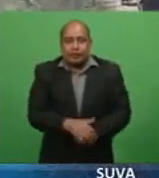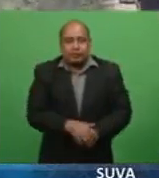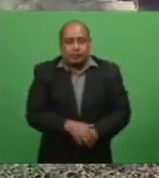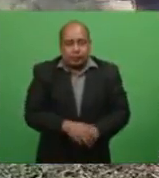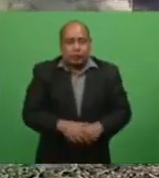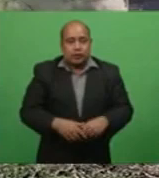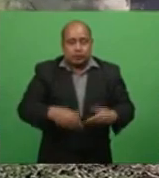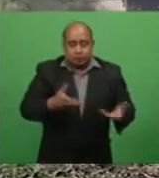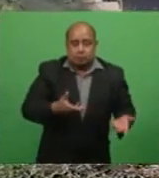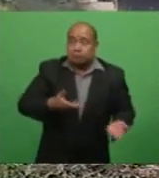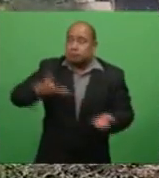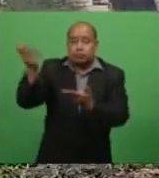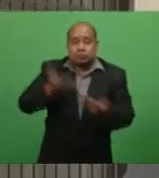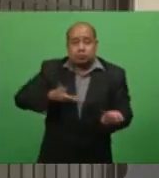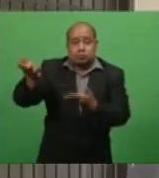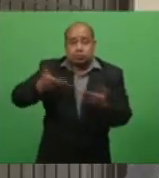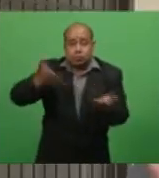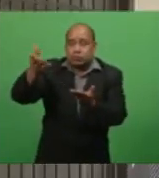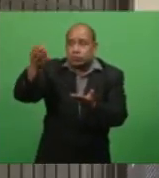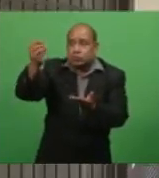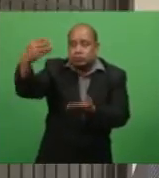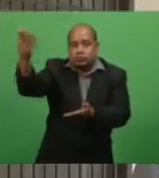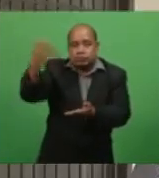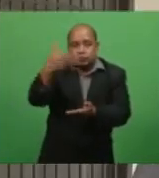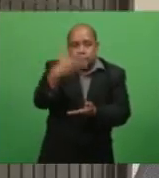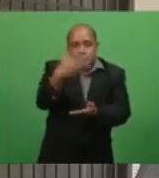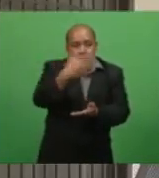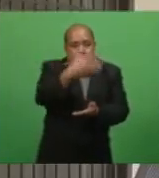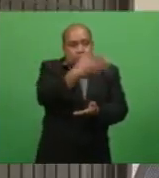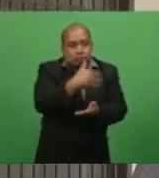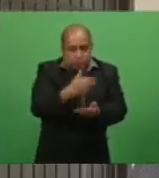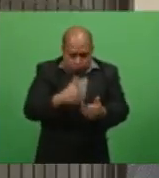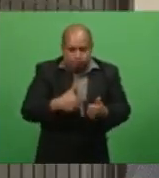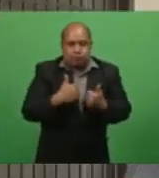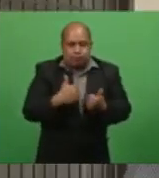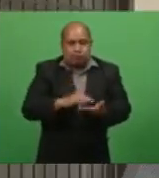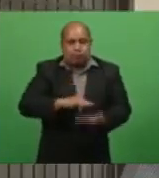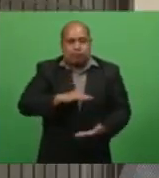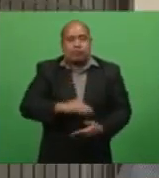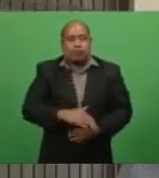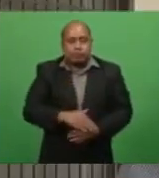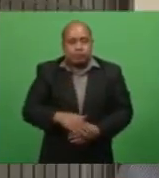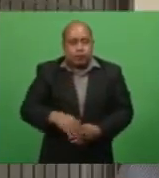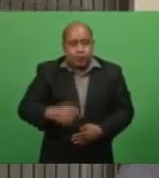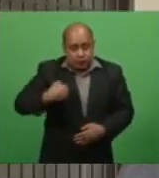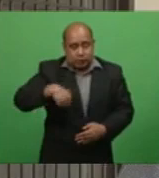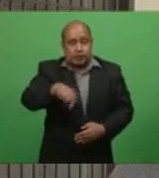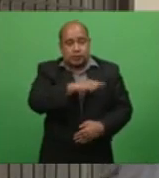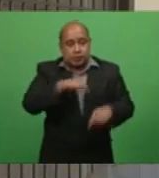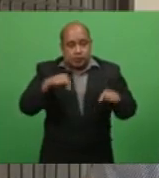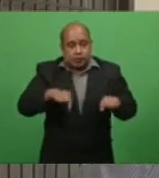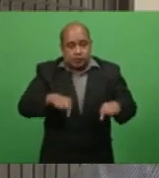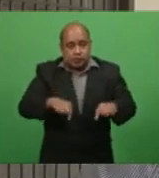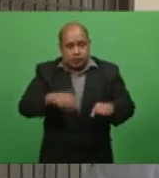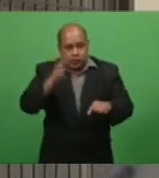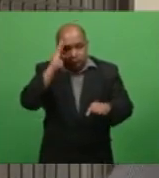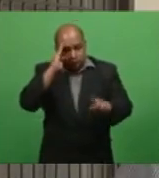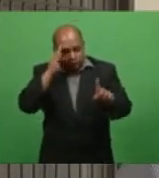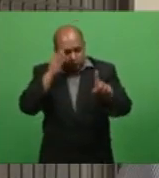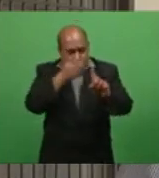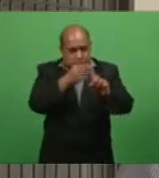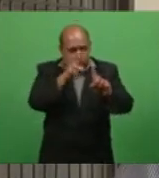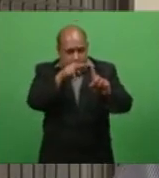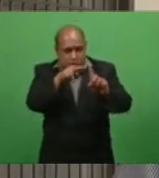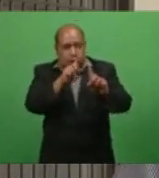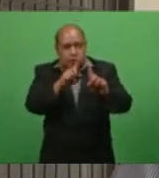looks promising for the FSC. We're well positioned from a sales point of view to generate in excess of $150